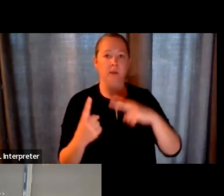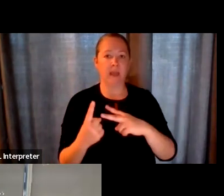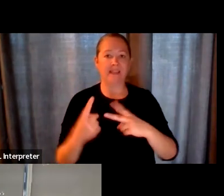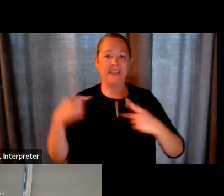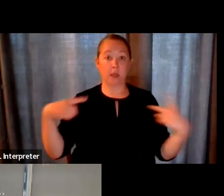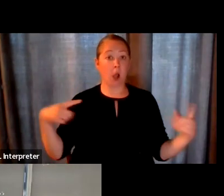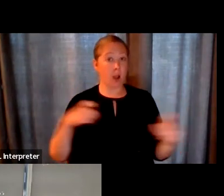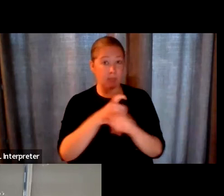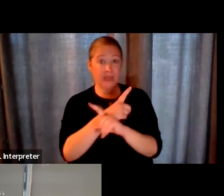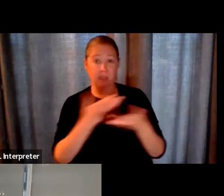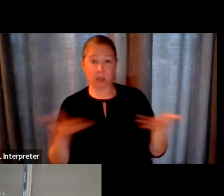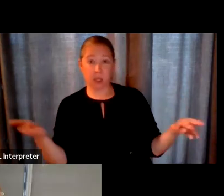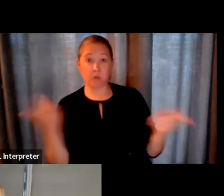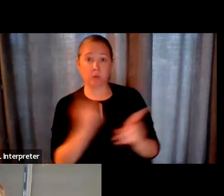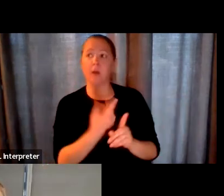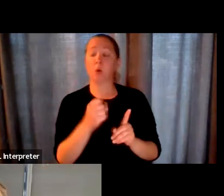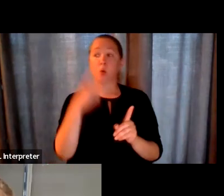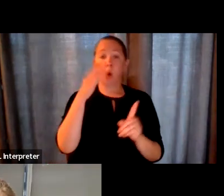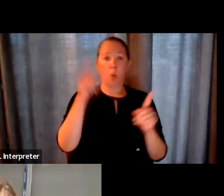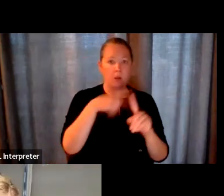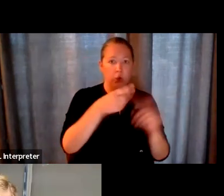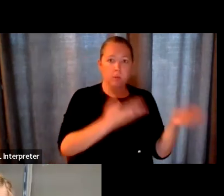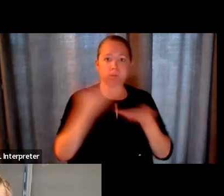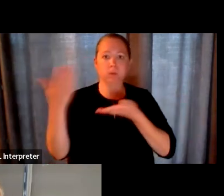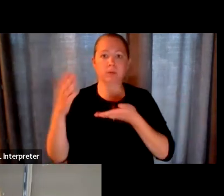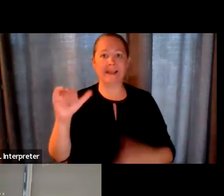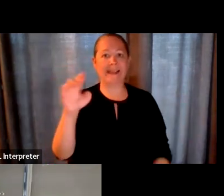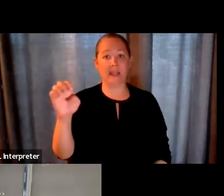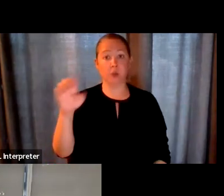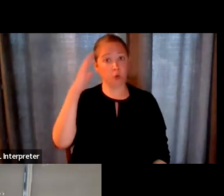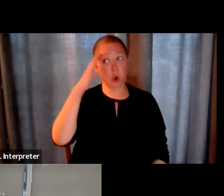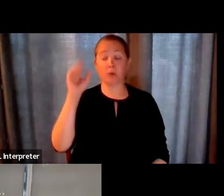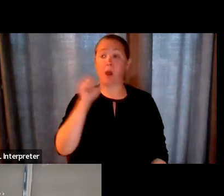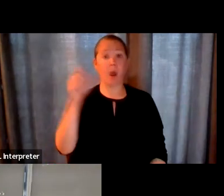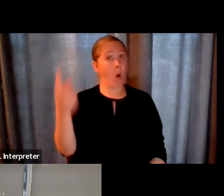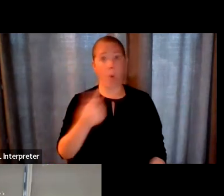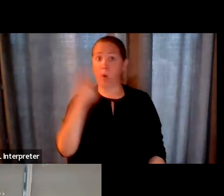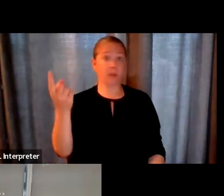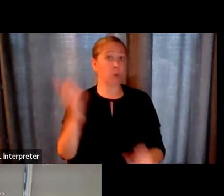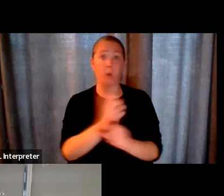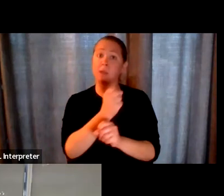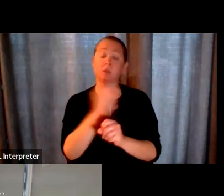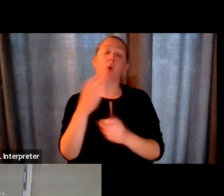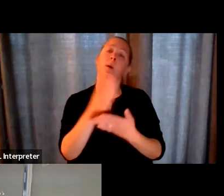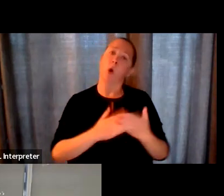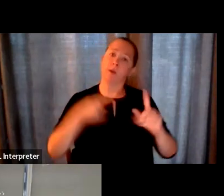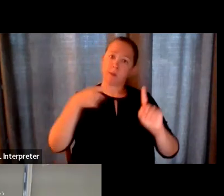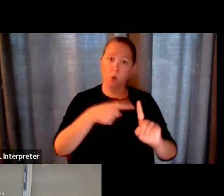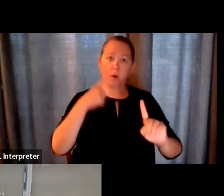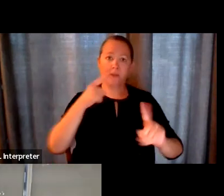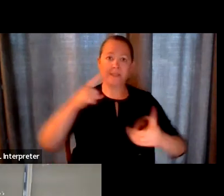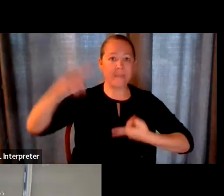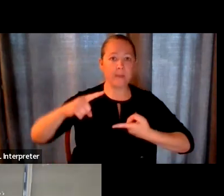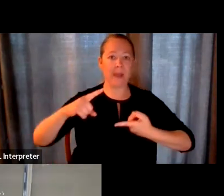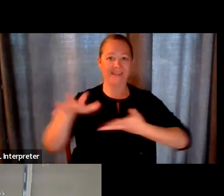these cases, that you may not always prevail. And so then part of the goal is to minimize the